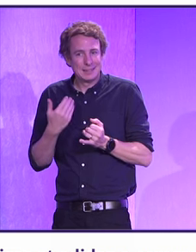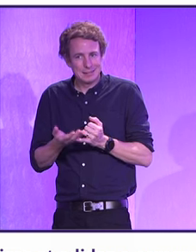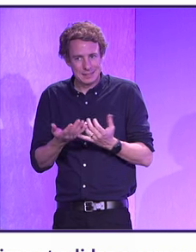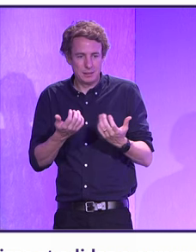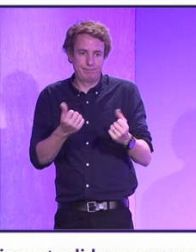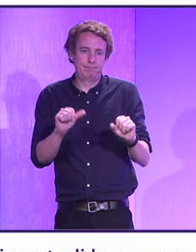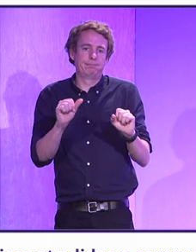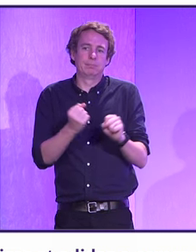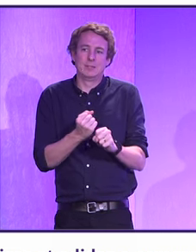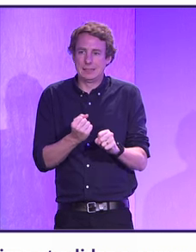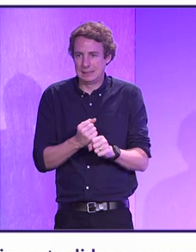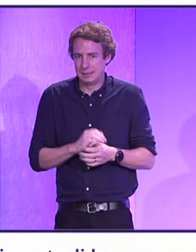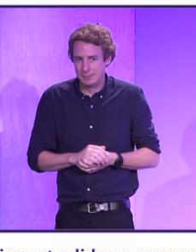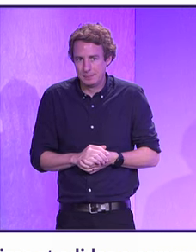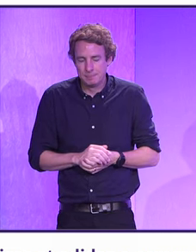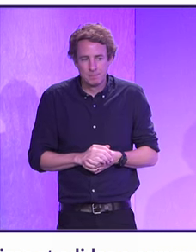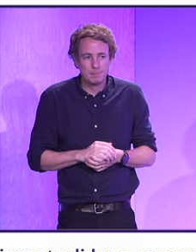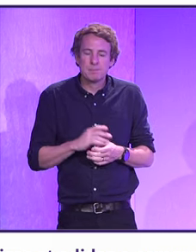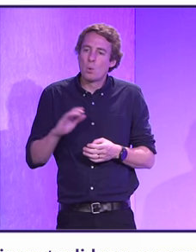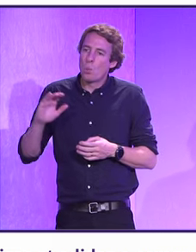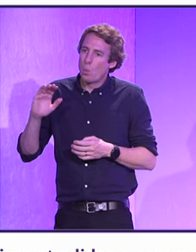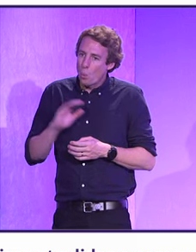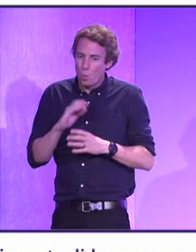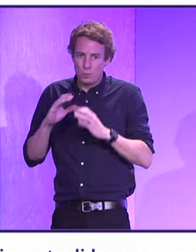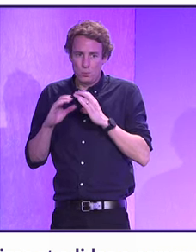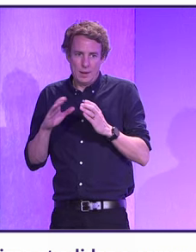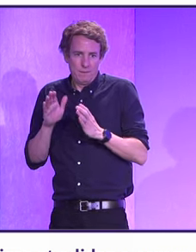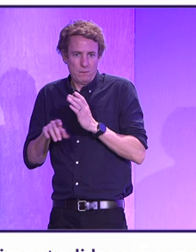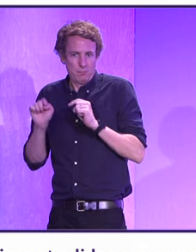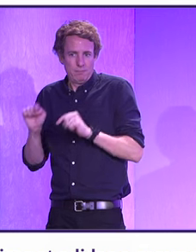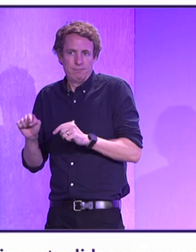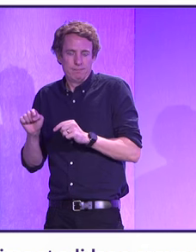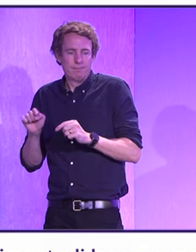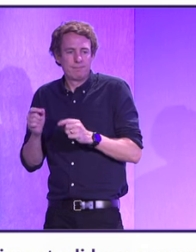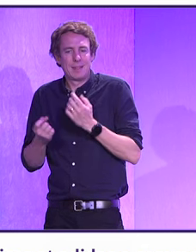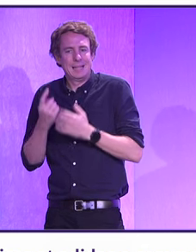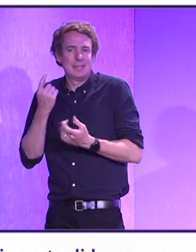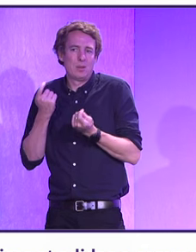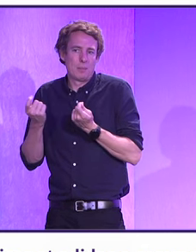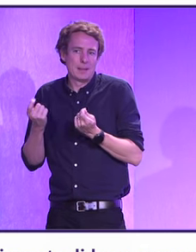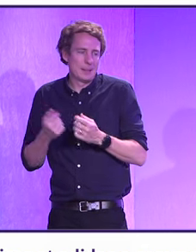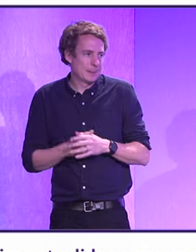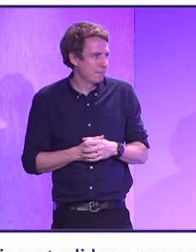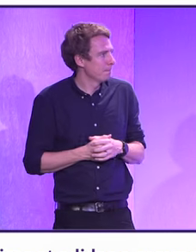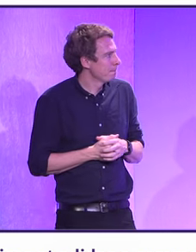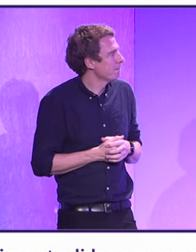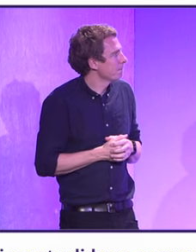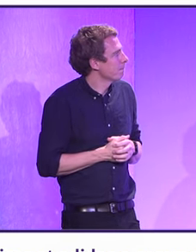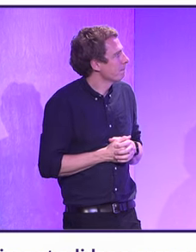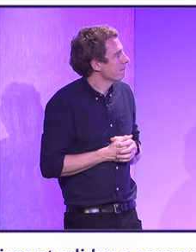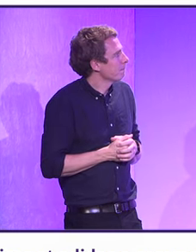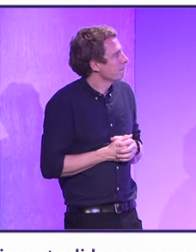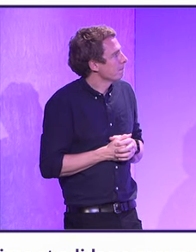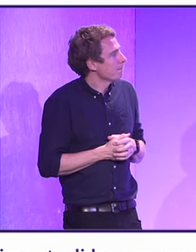qualified as a major incident, right? All the communication is also managed by the incident commander. Once the incident